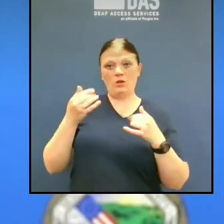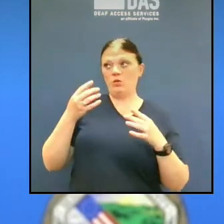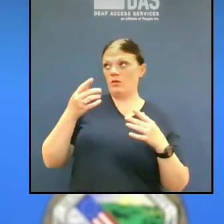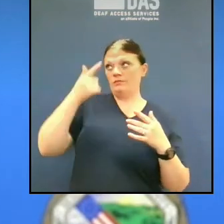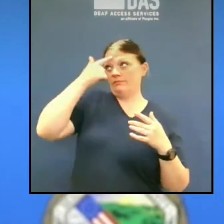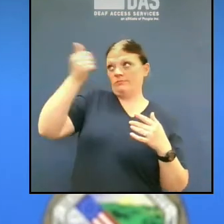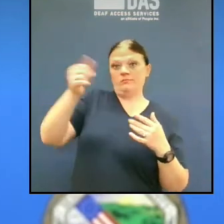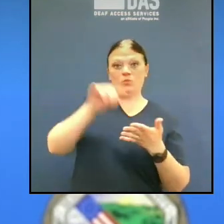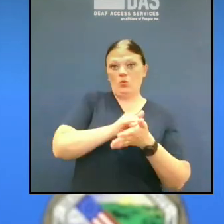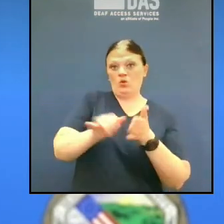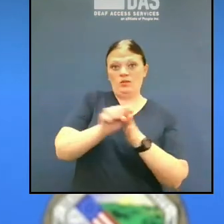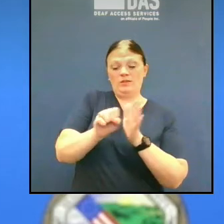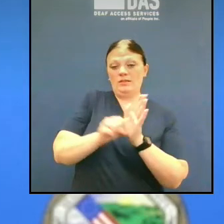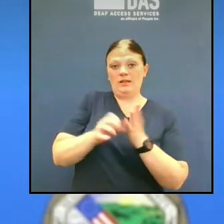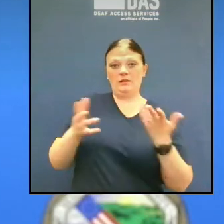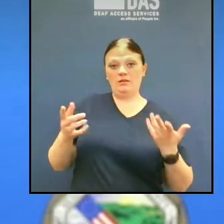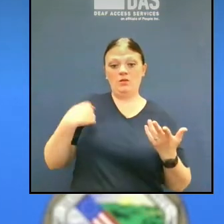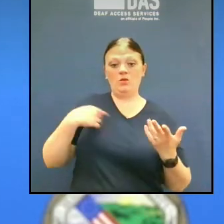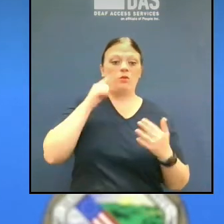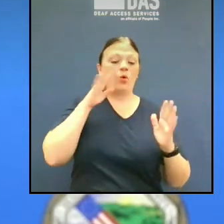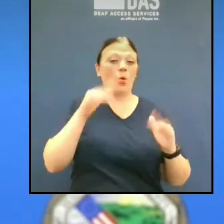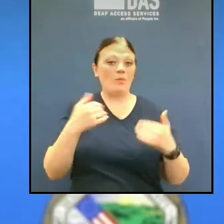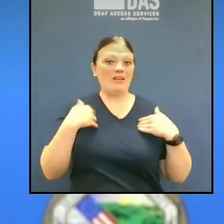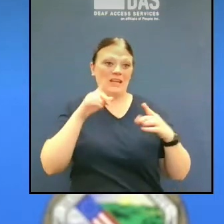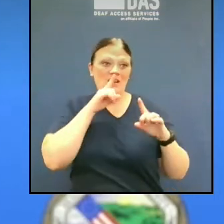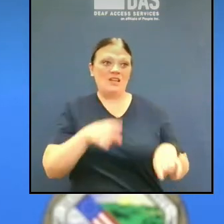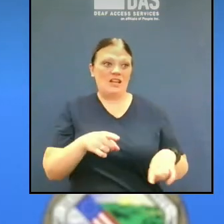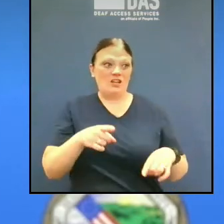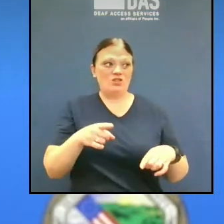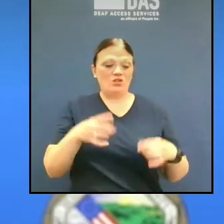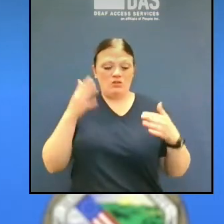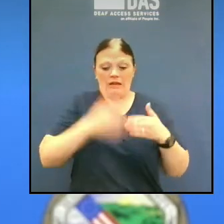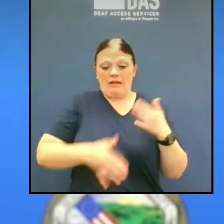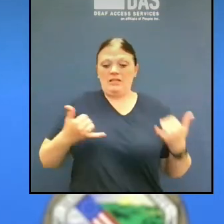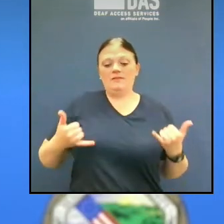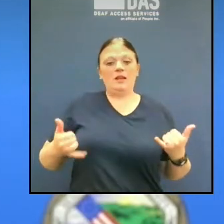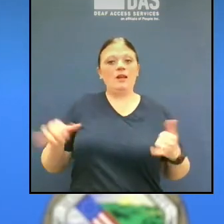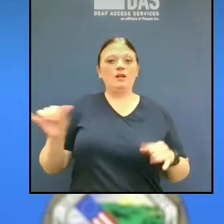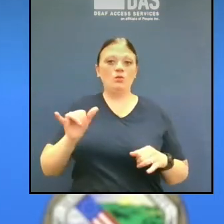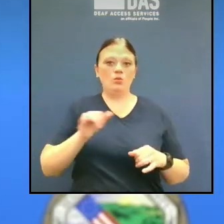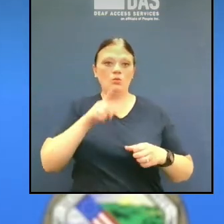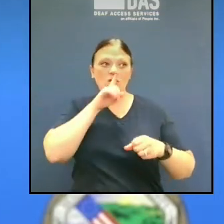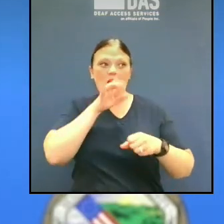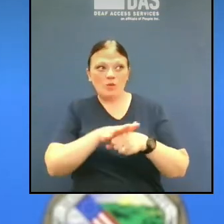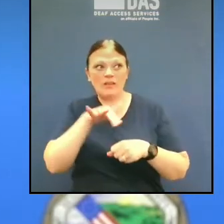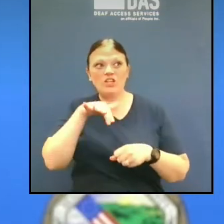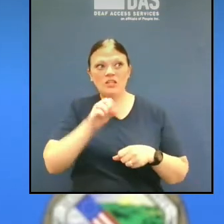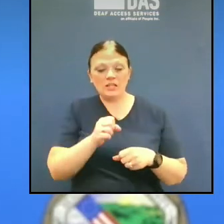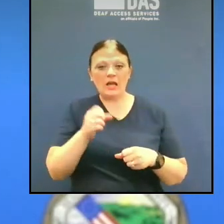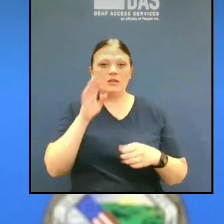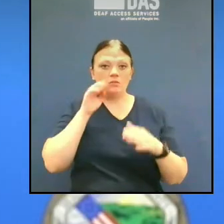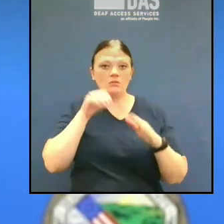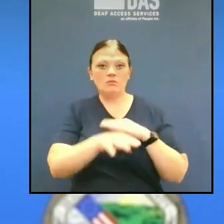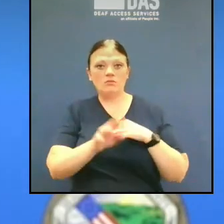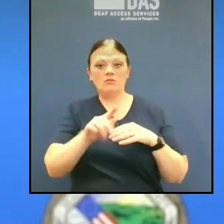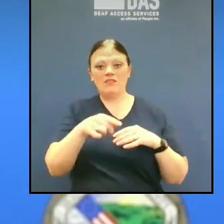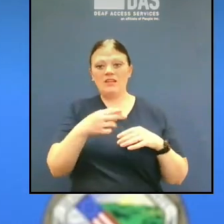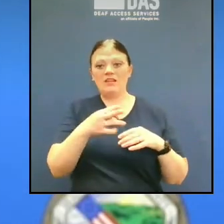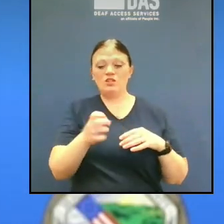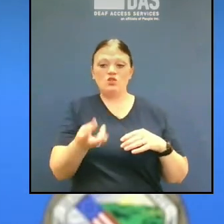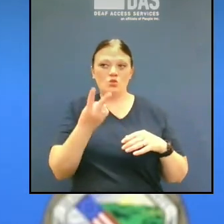hands. We were hoping we'd also have an answer on that by the end of the day, as well as the confirmation that, yes, we'll be entering phase 2 as of